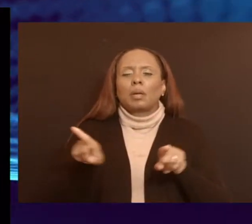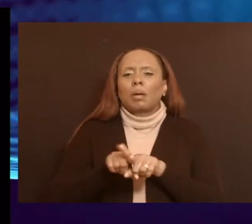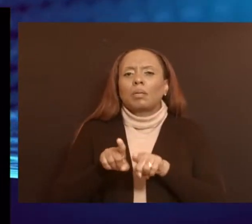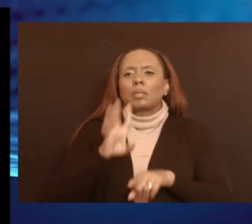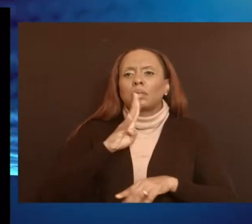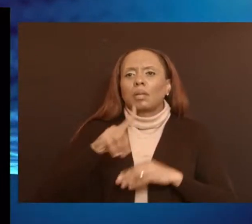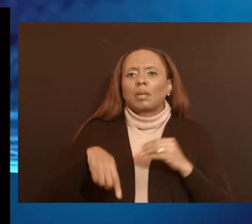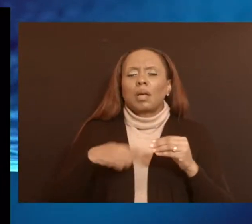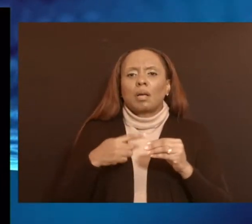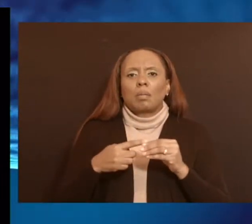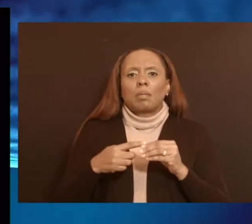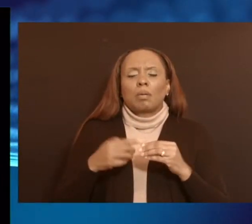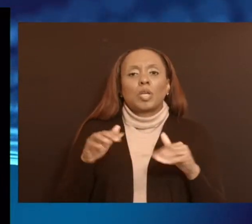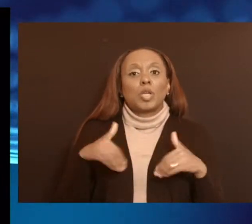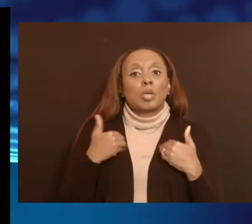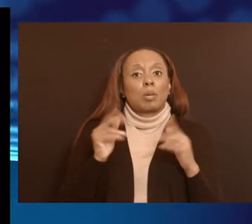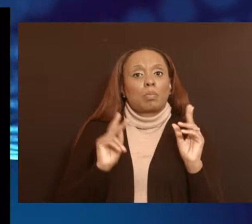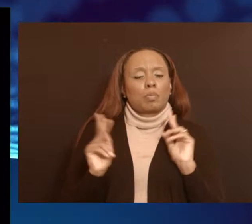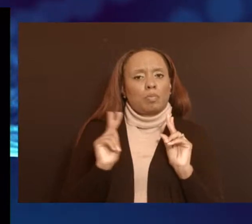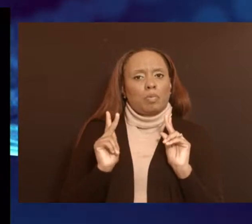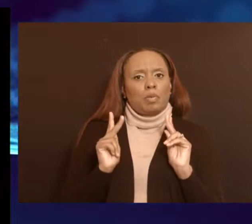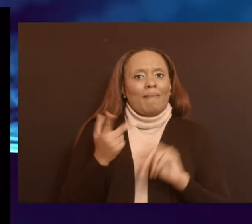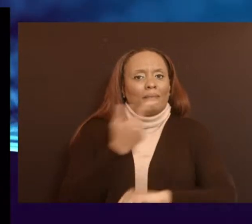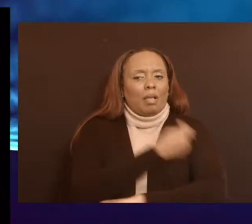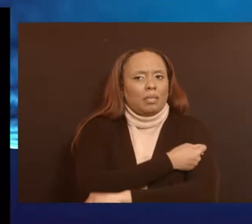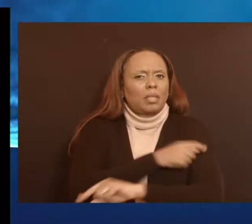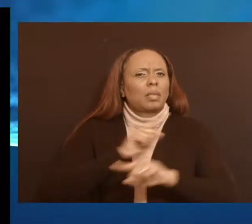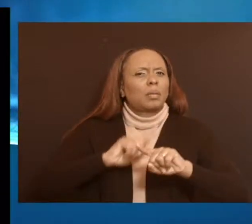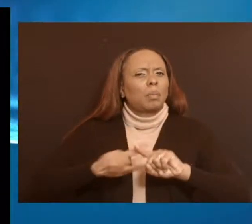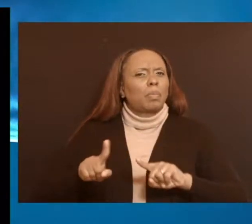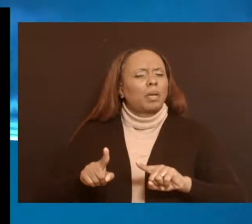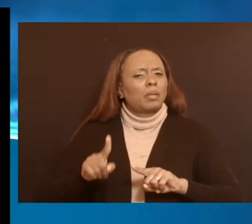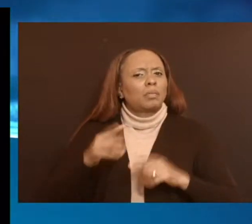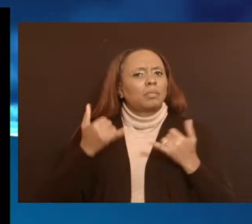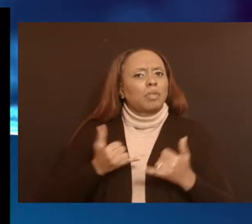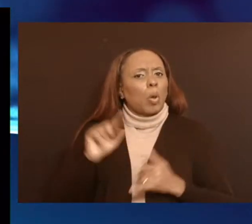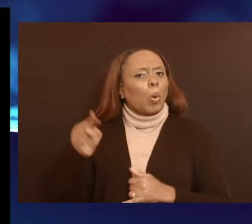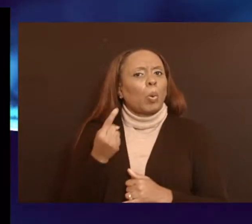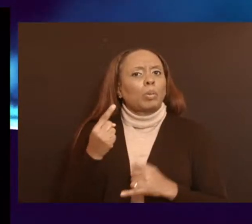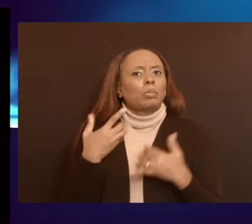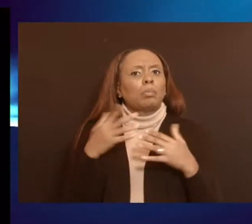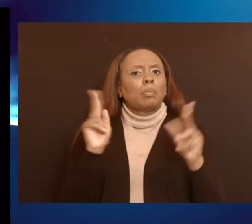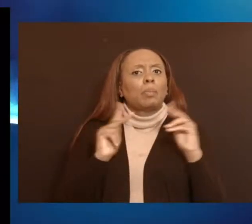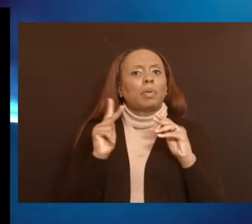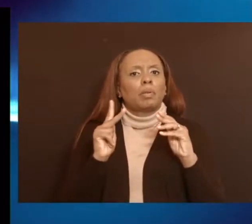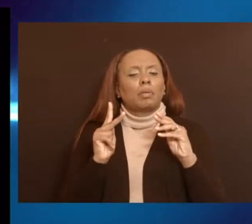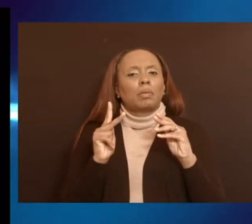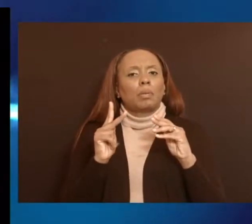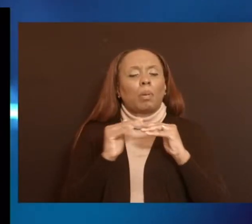age of 40. So I'm wondering if then you're going below the age of 40 and how soon?